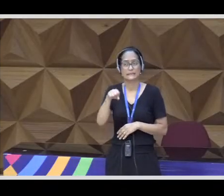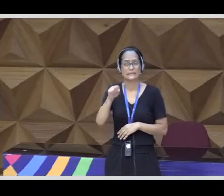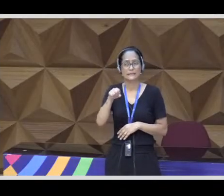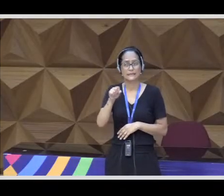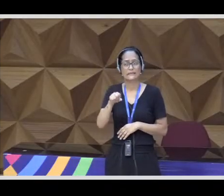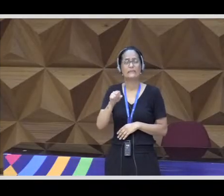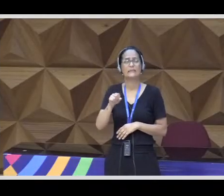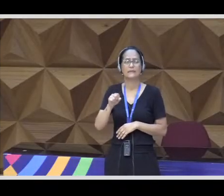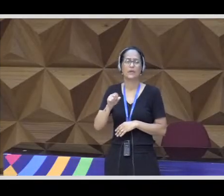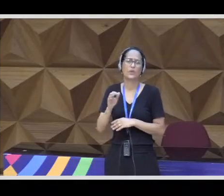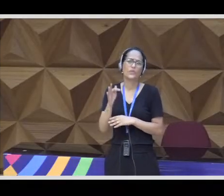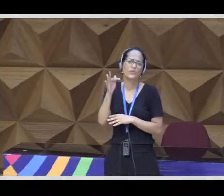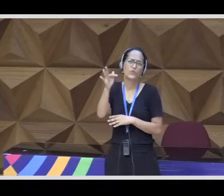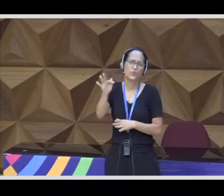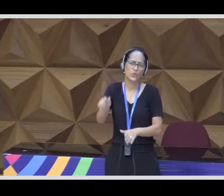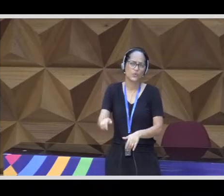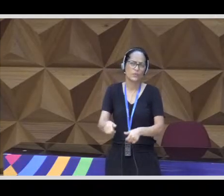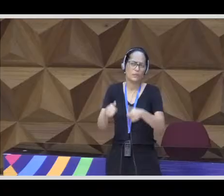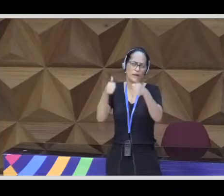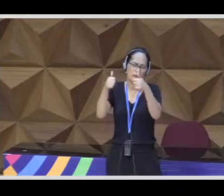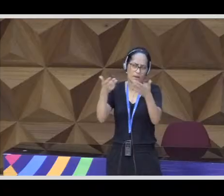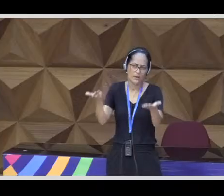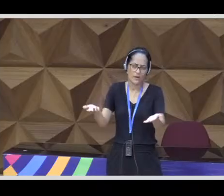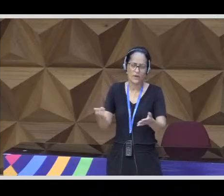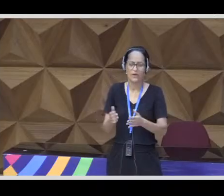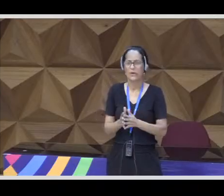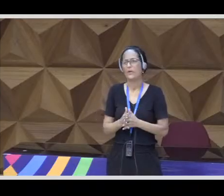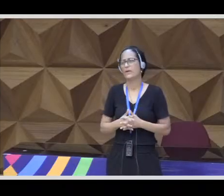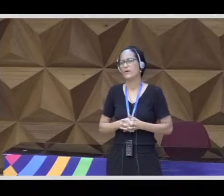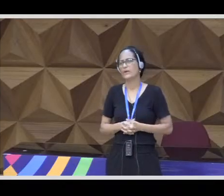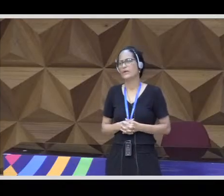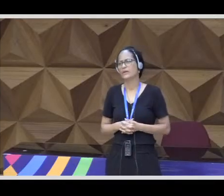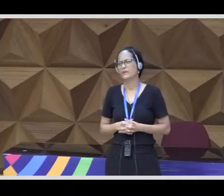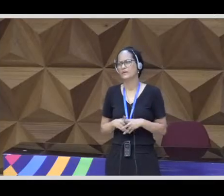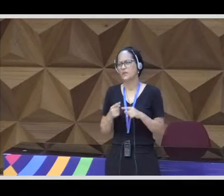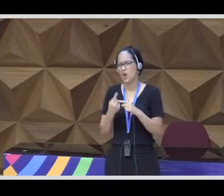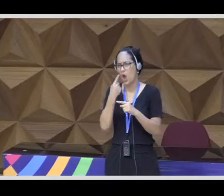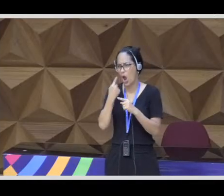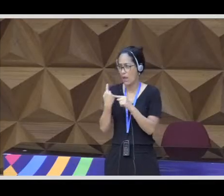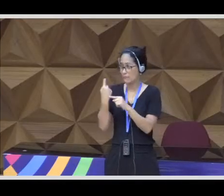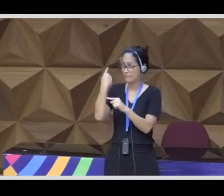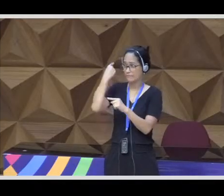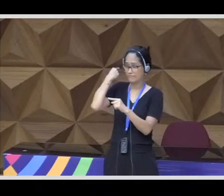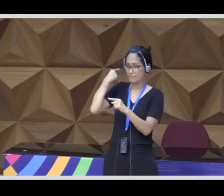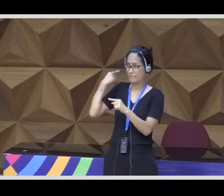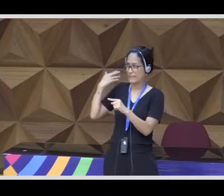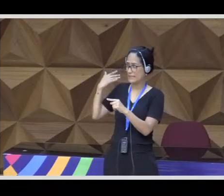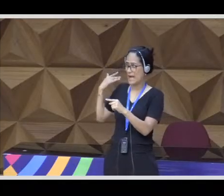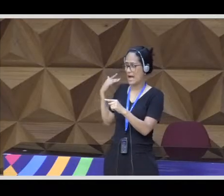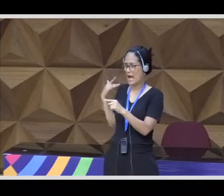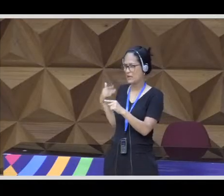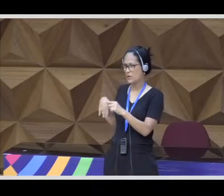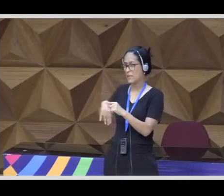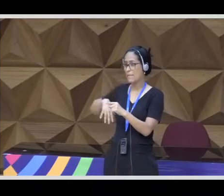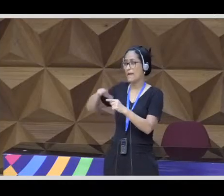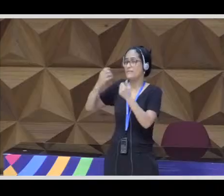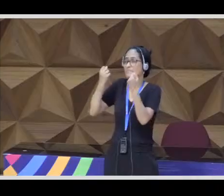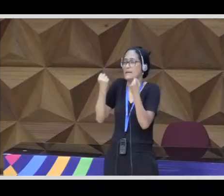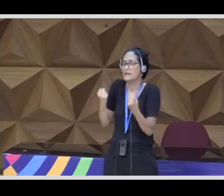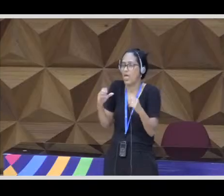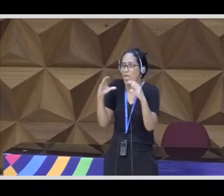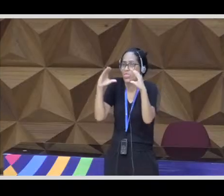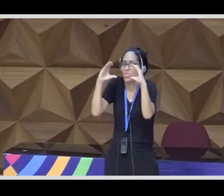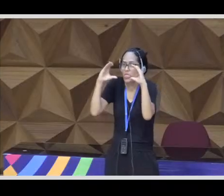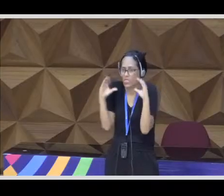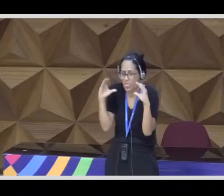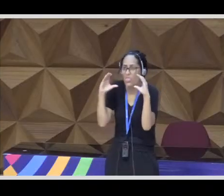So if you think back a few generations, it was even heavier and more uncomfortable than it is now. So I think they'll get better. A